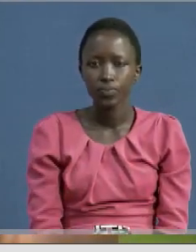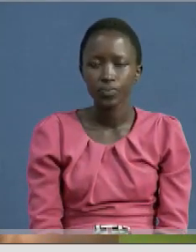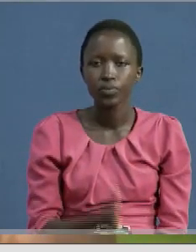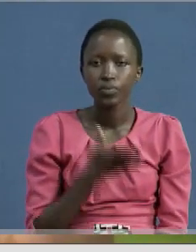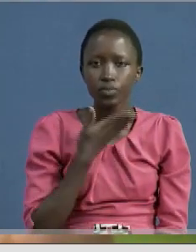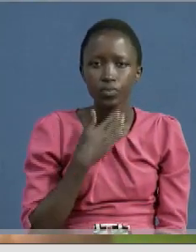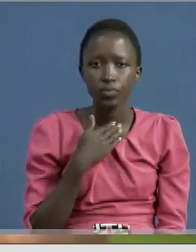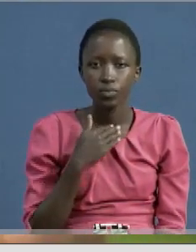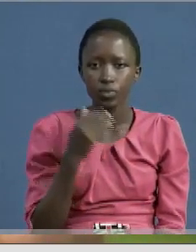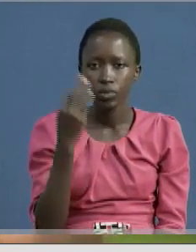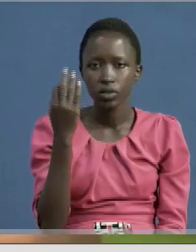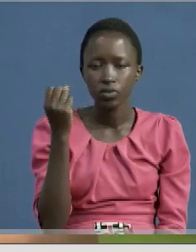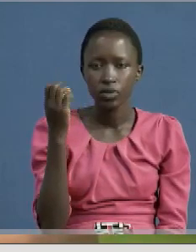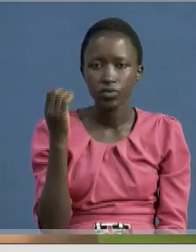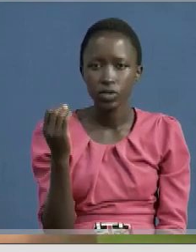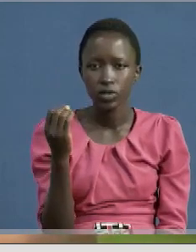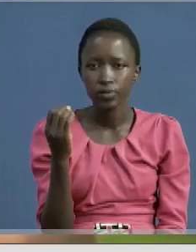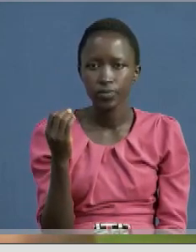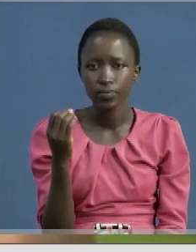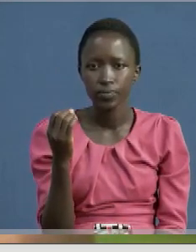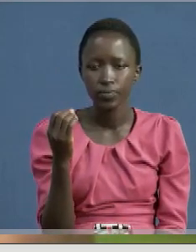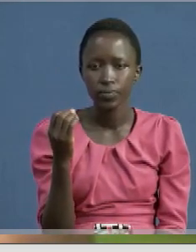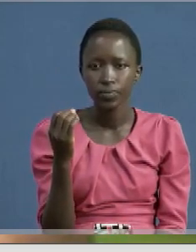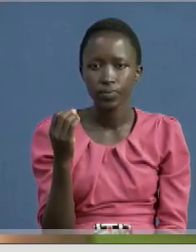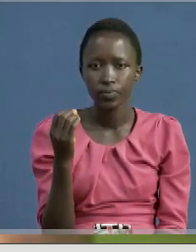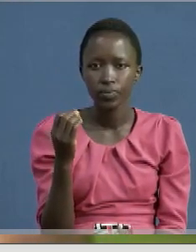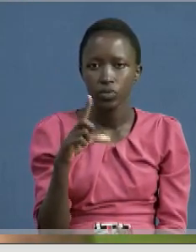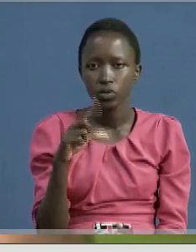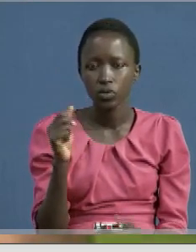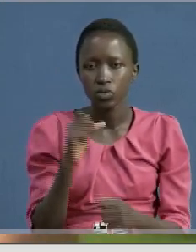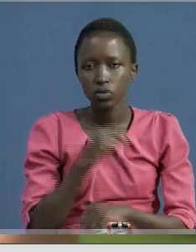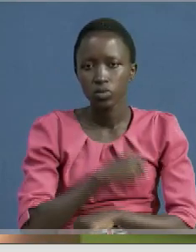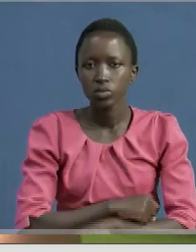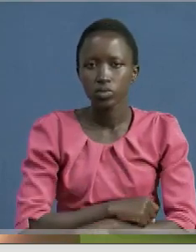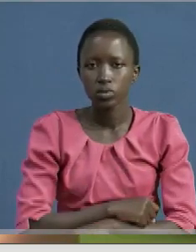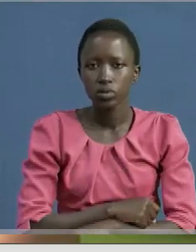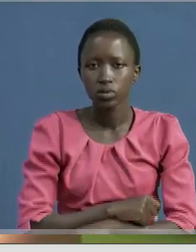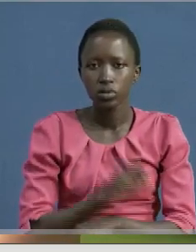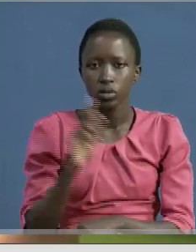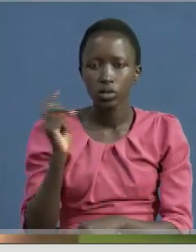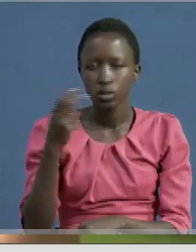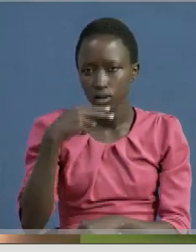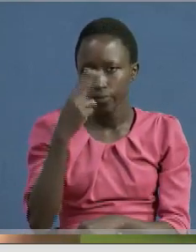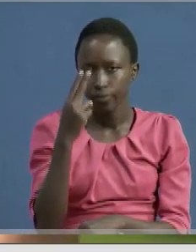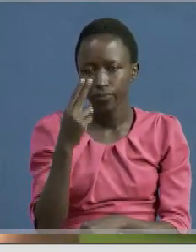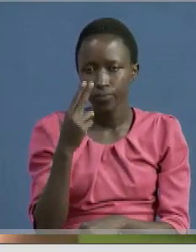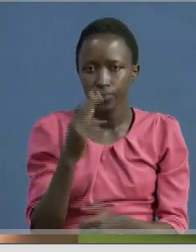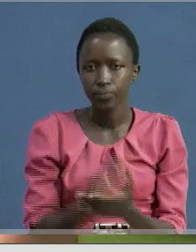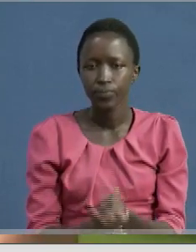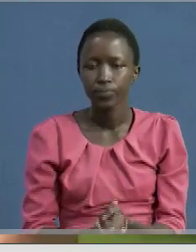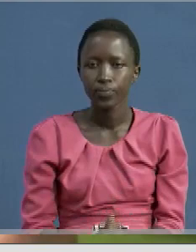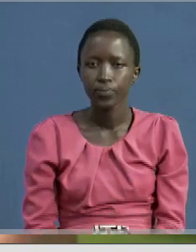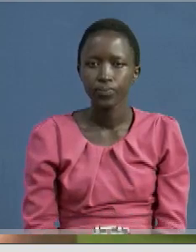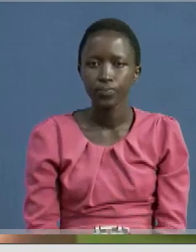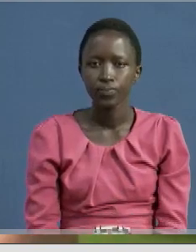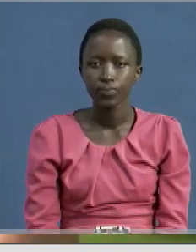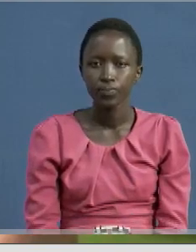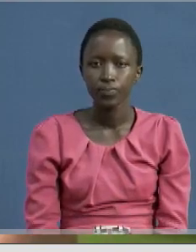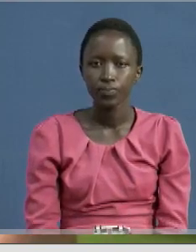Ningependa kupata marks 350, niende shule Kenya High.